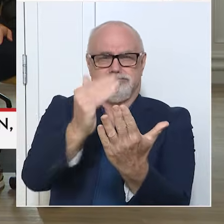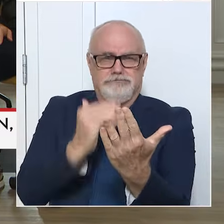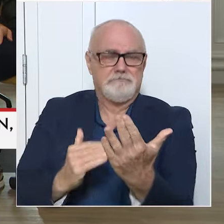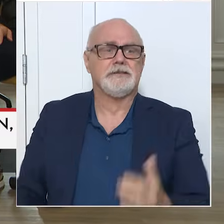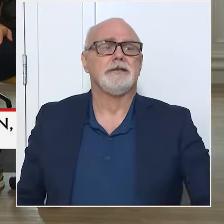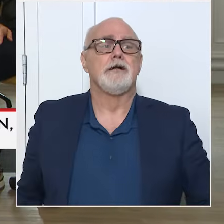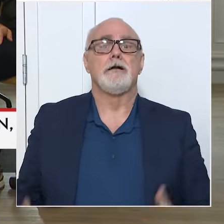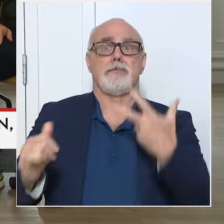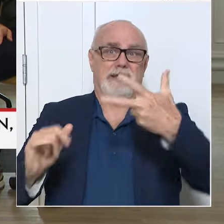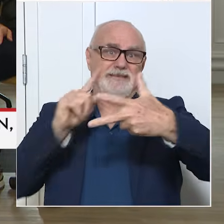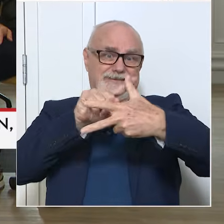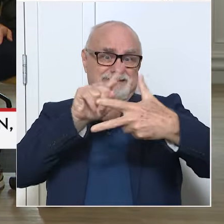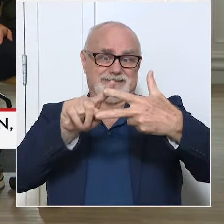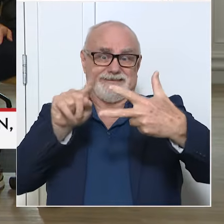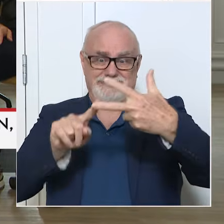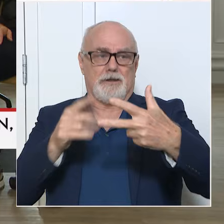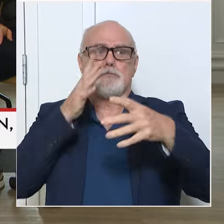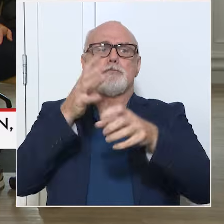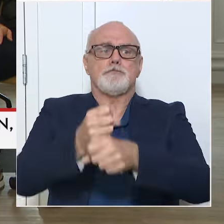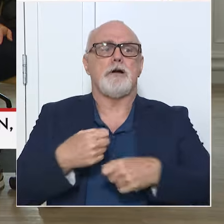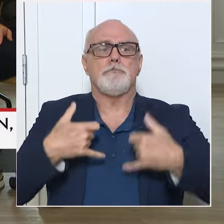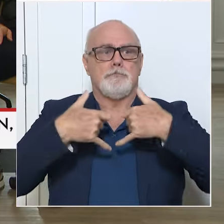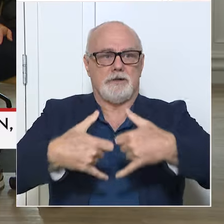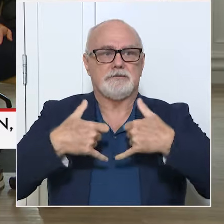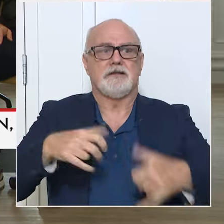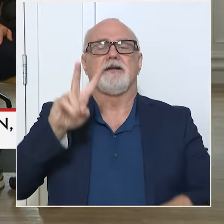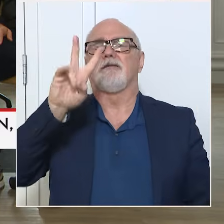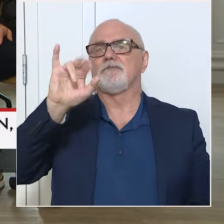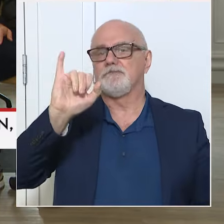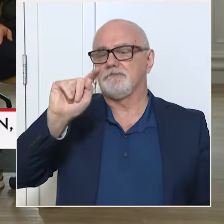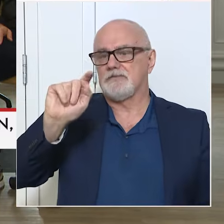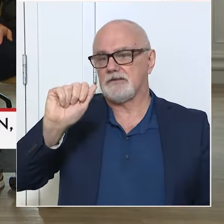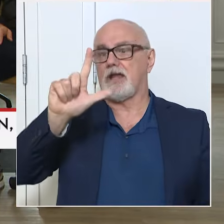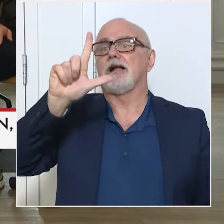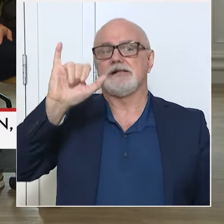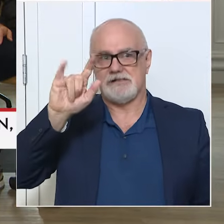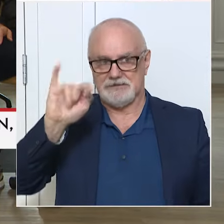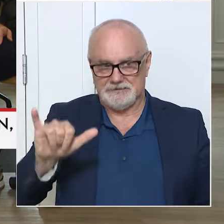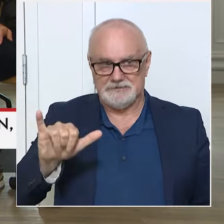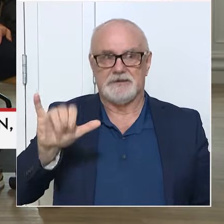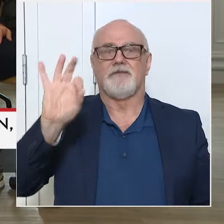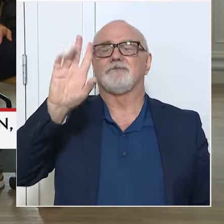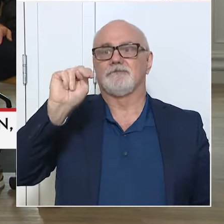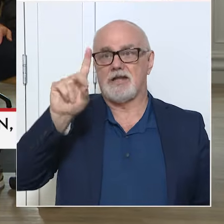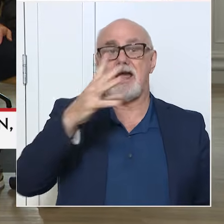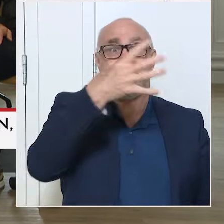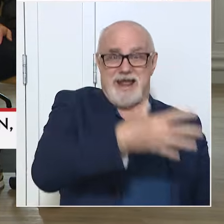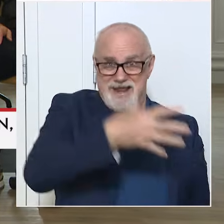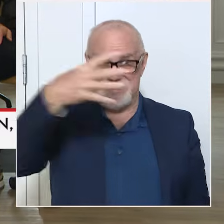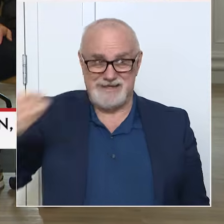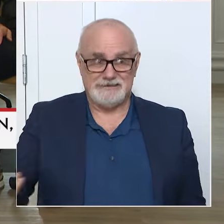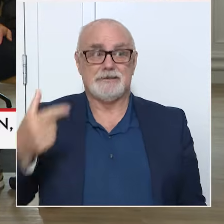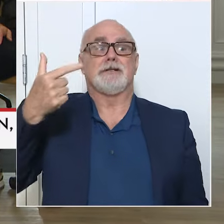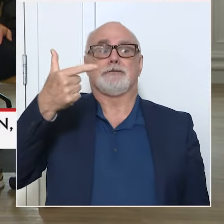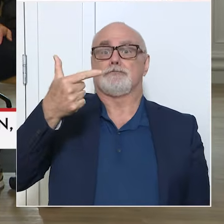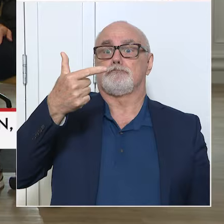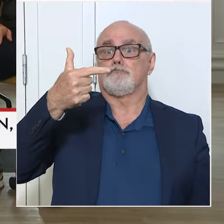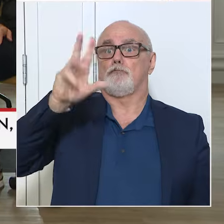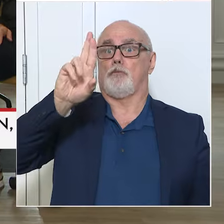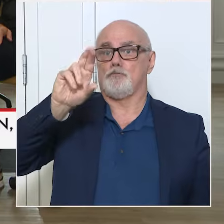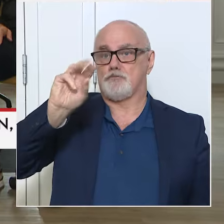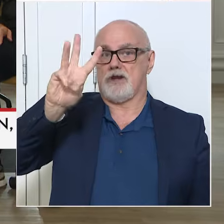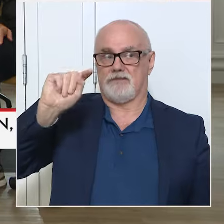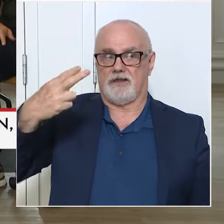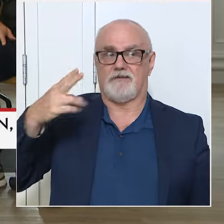of the Vitality Fund and 6 recipients of our Growth Fund. And our Growth Fund is